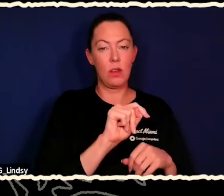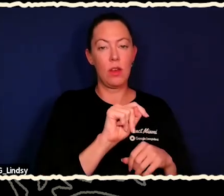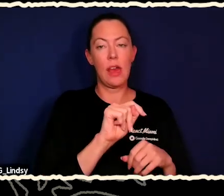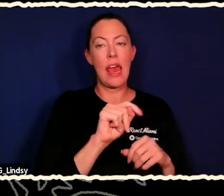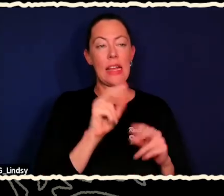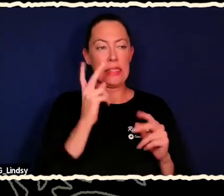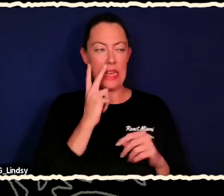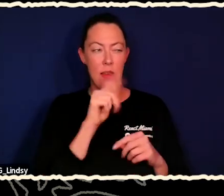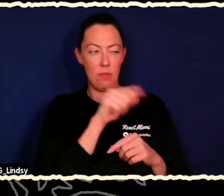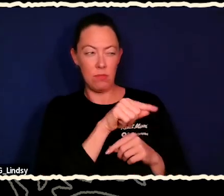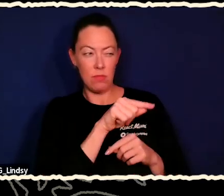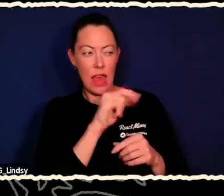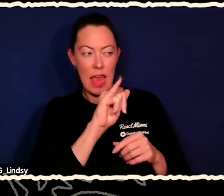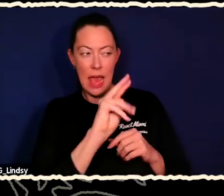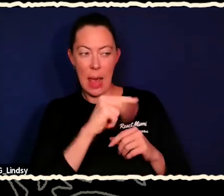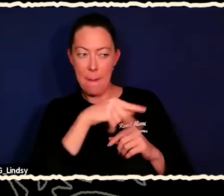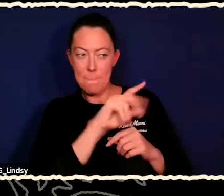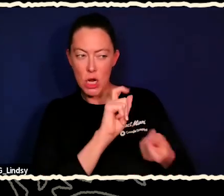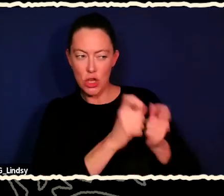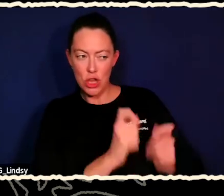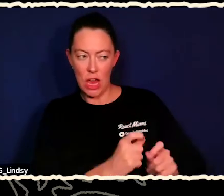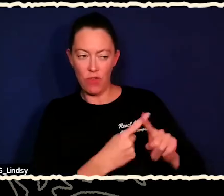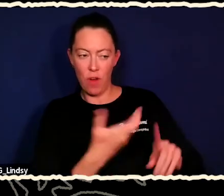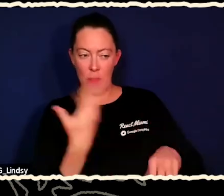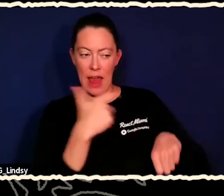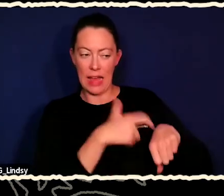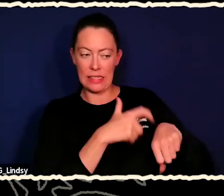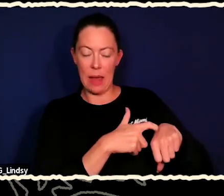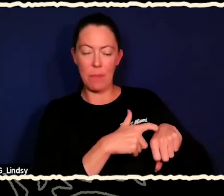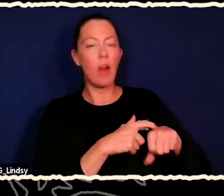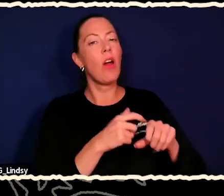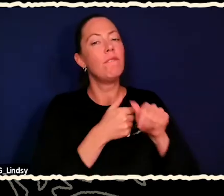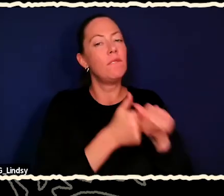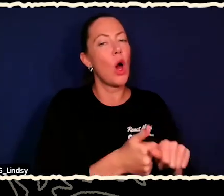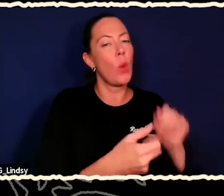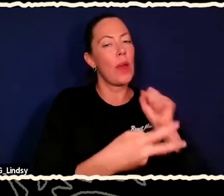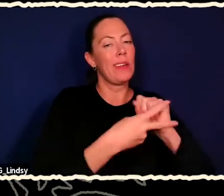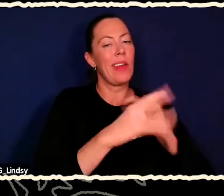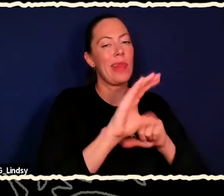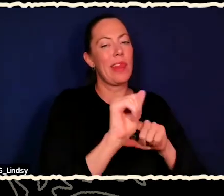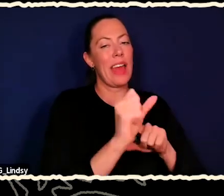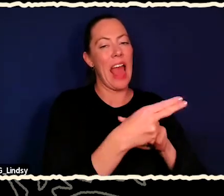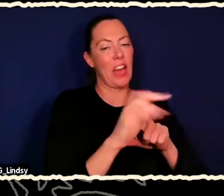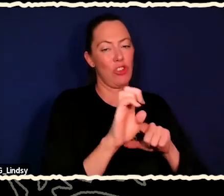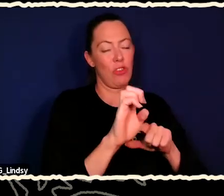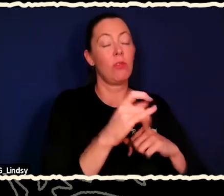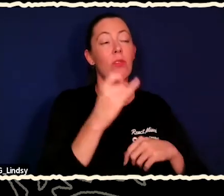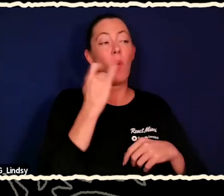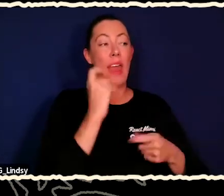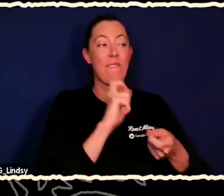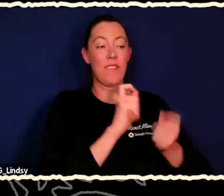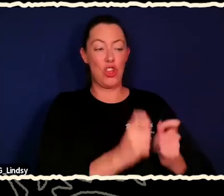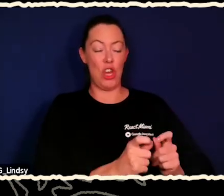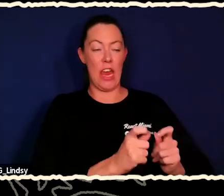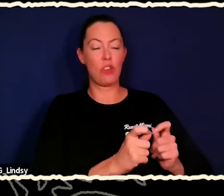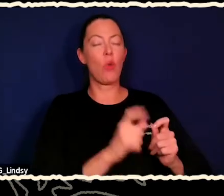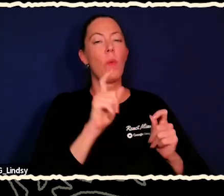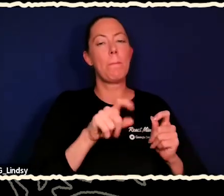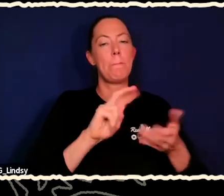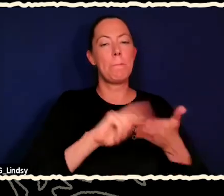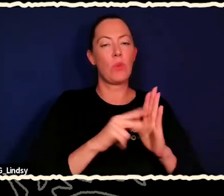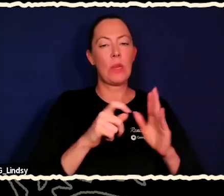inputs change from the last time based on a cache? If they changed, let's recalculate the